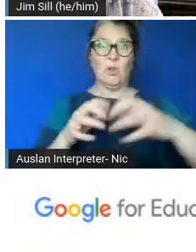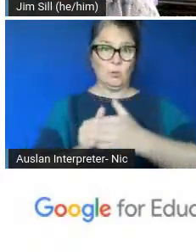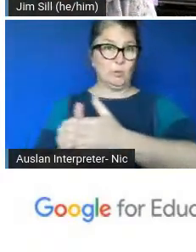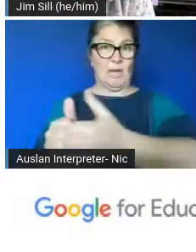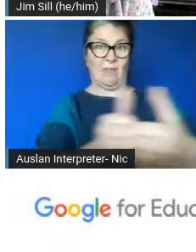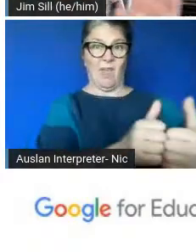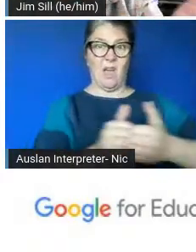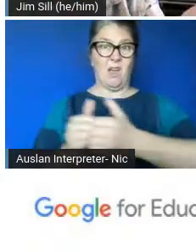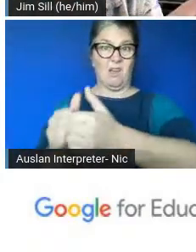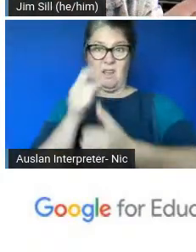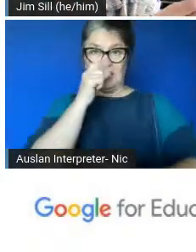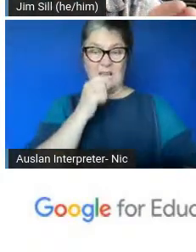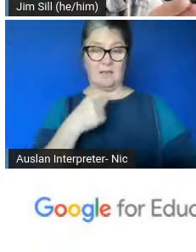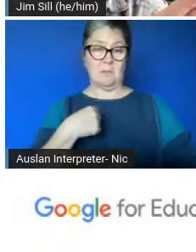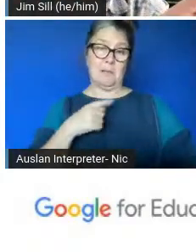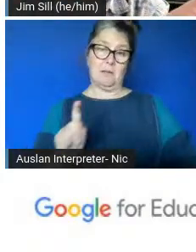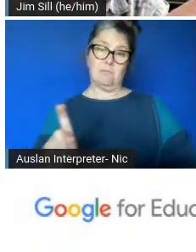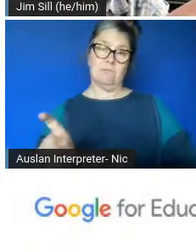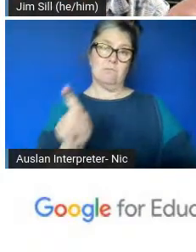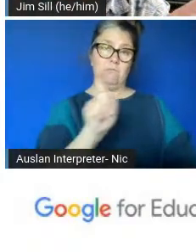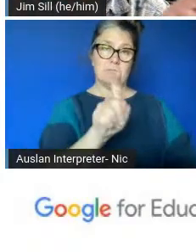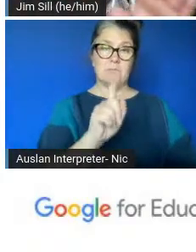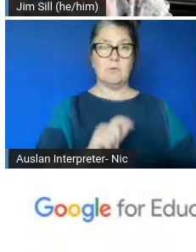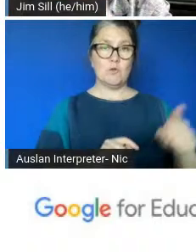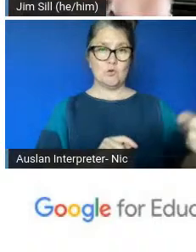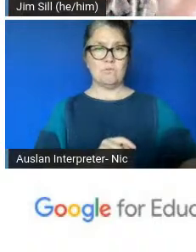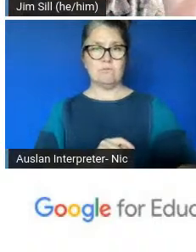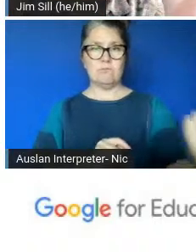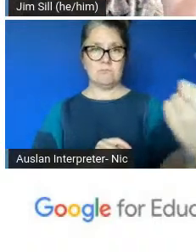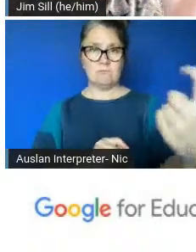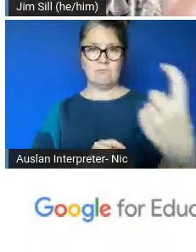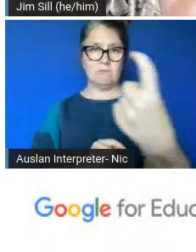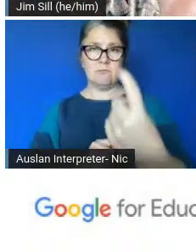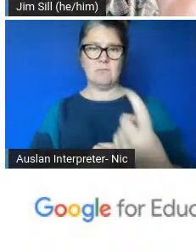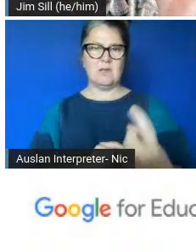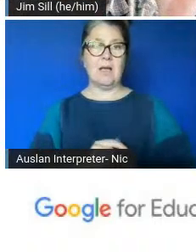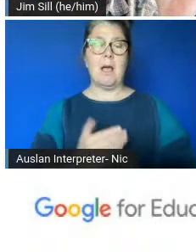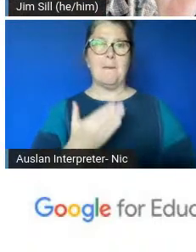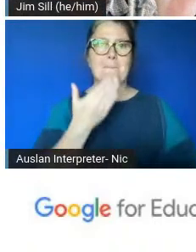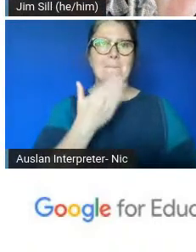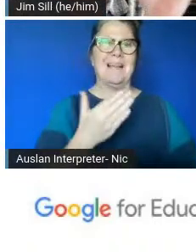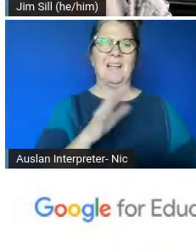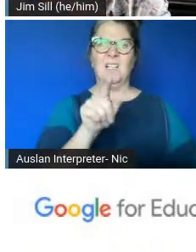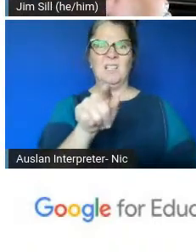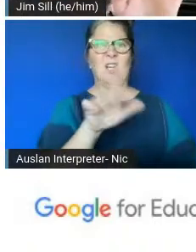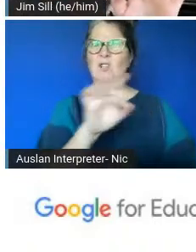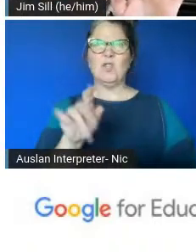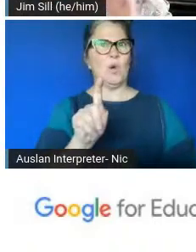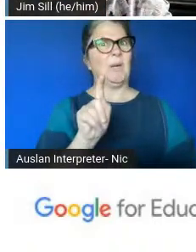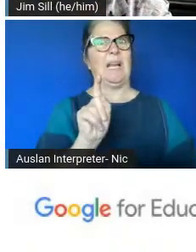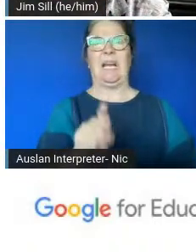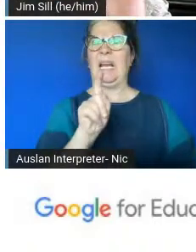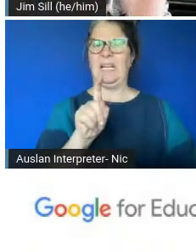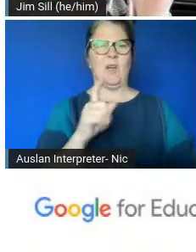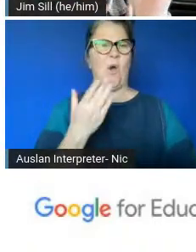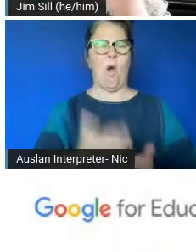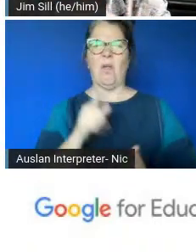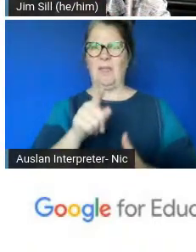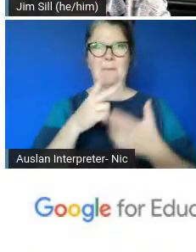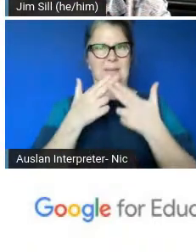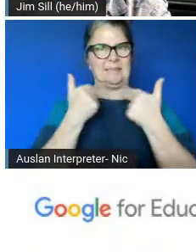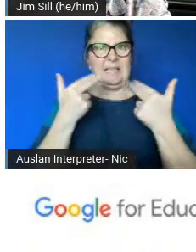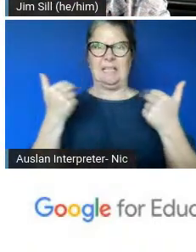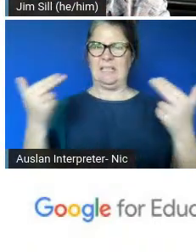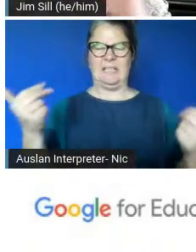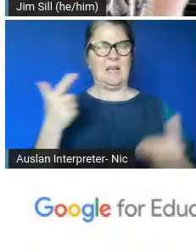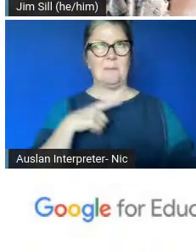three dots, don't click on those blobs singing. Do not click on the blobs singing. This one. Do not do it, because sure? It's a